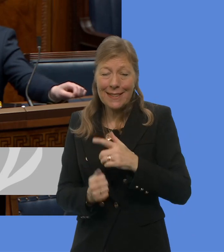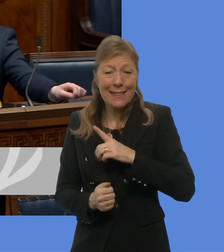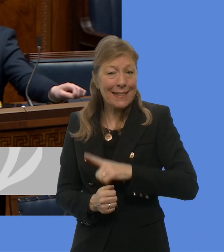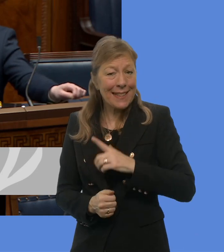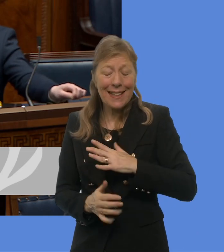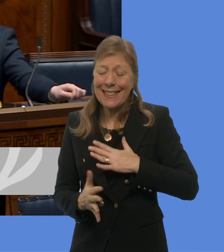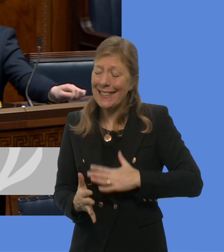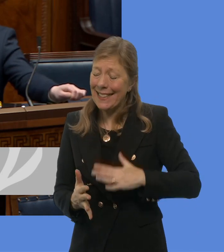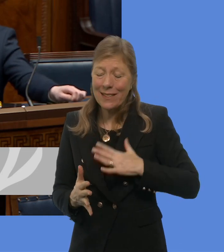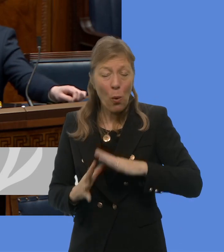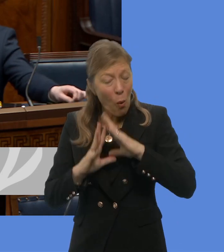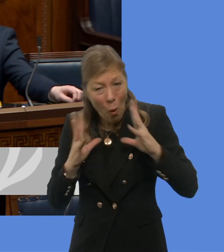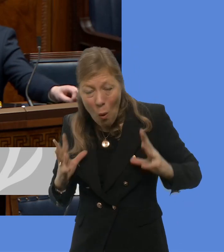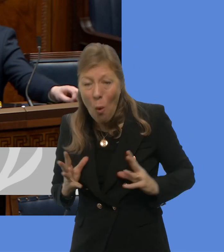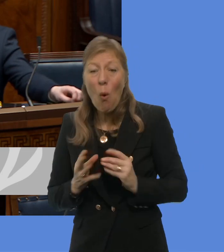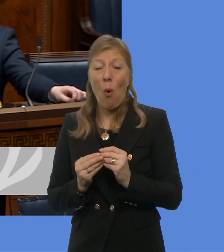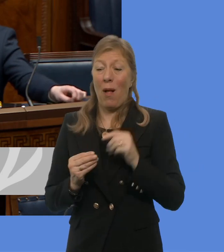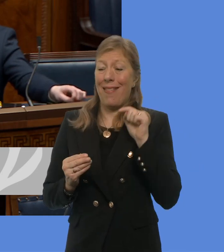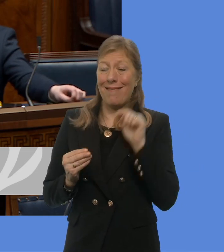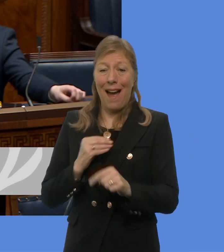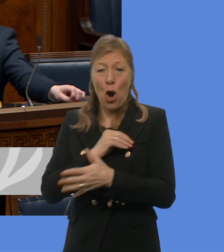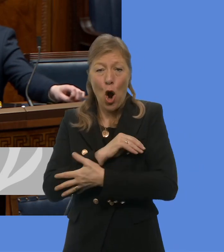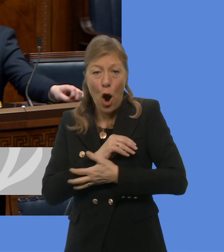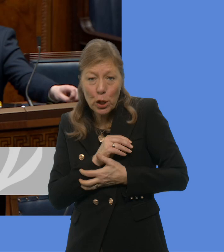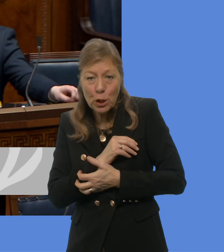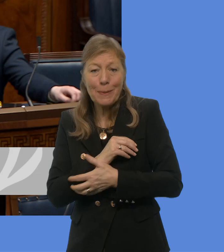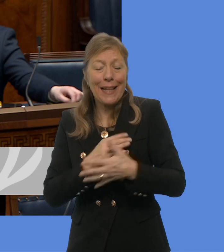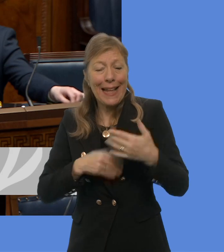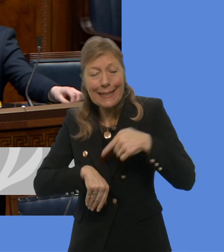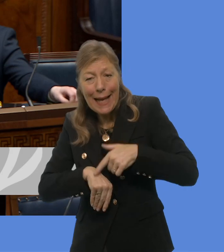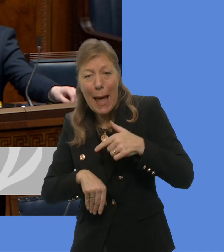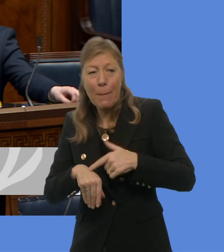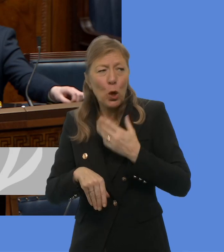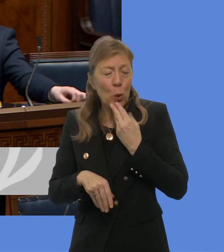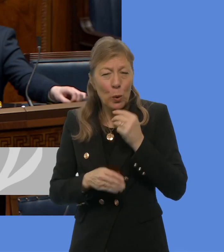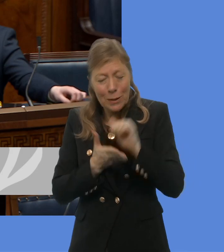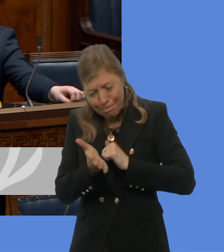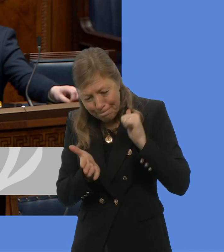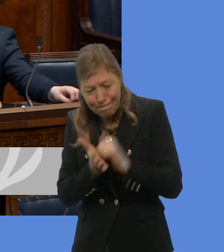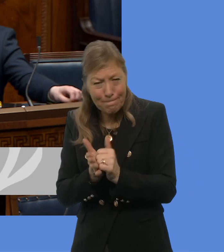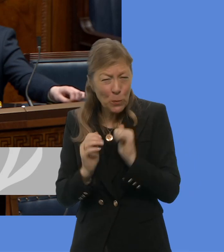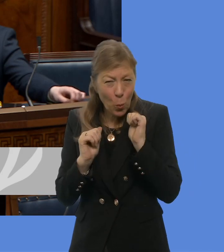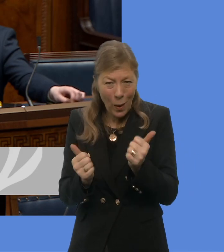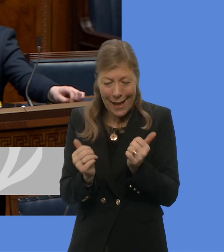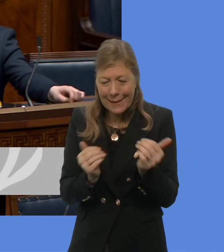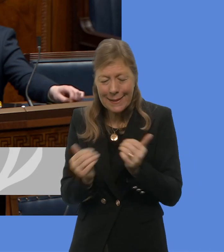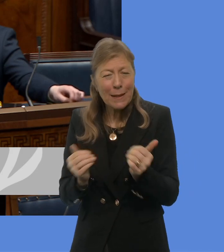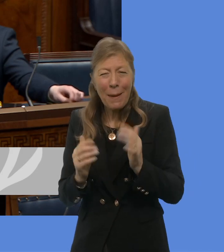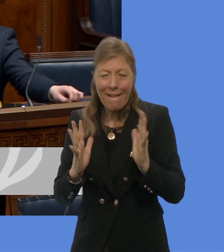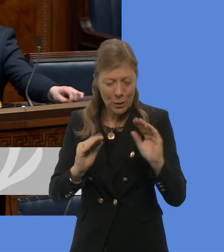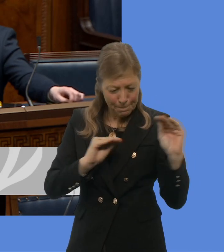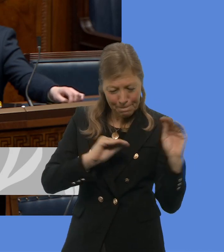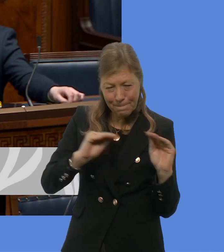metre. But we need every square yard, every square metre of all the facilities, and it's how we reconfigure them, which is why I'm out